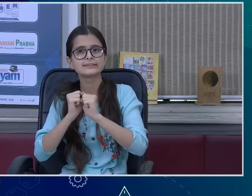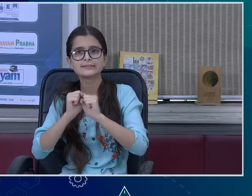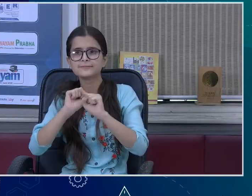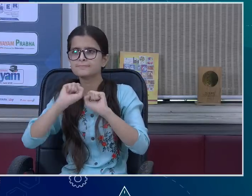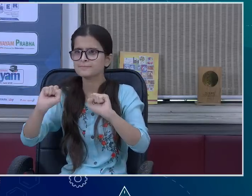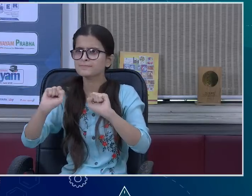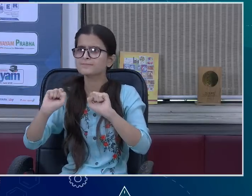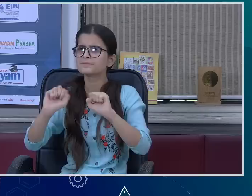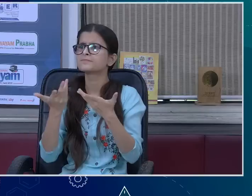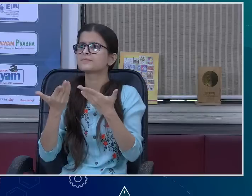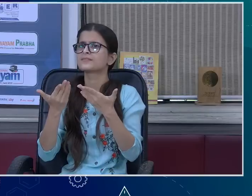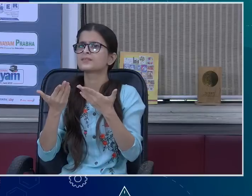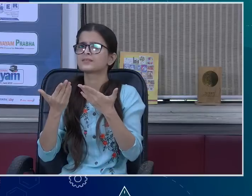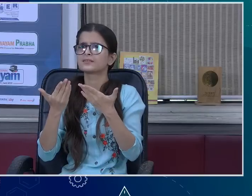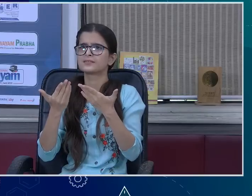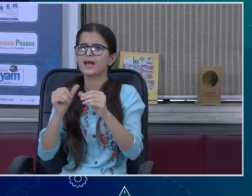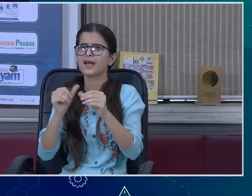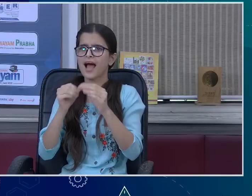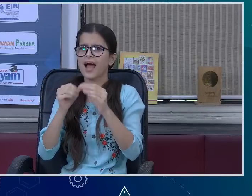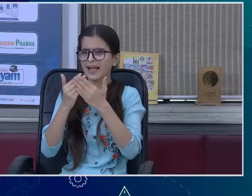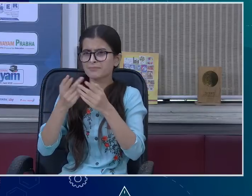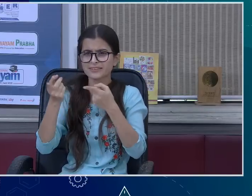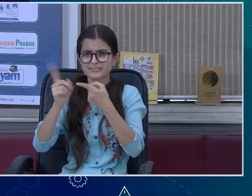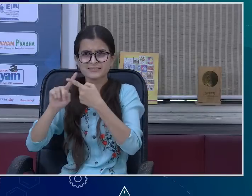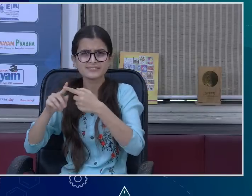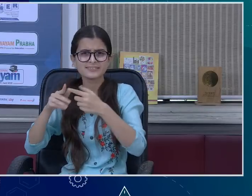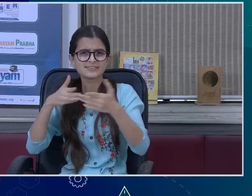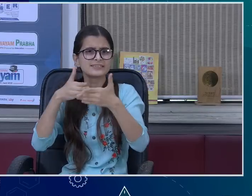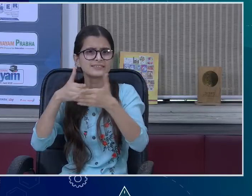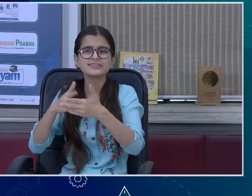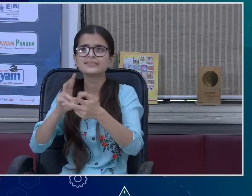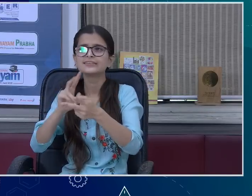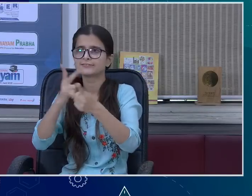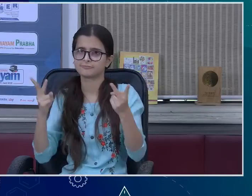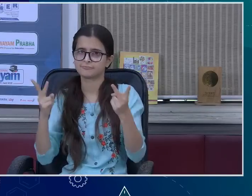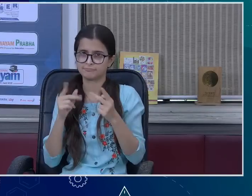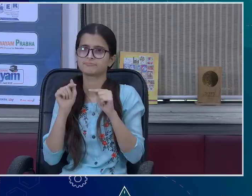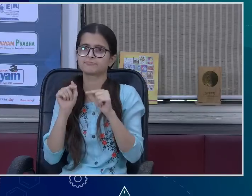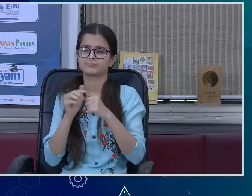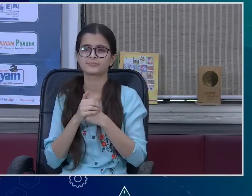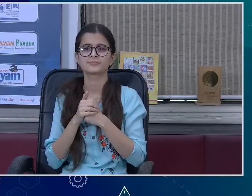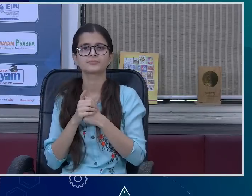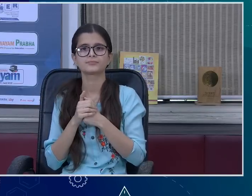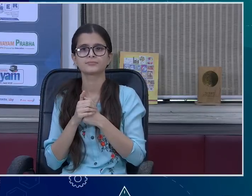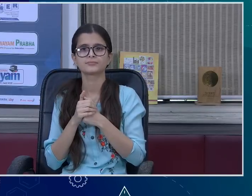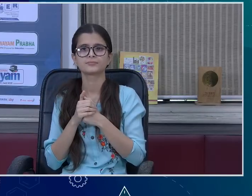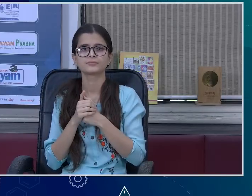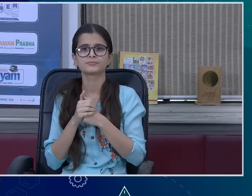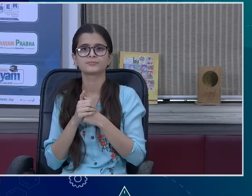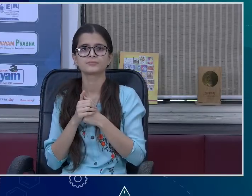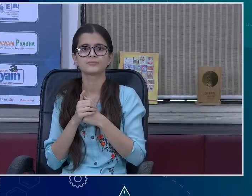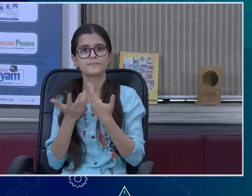their academic needs of copying from the board. These are all very